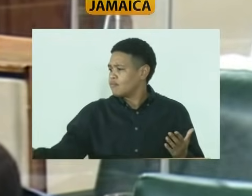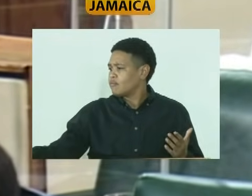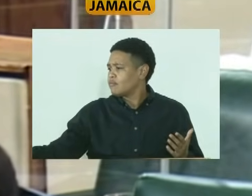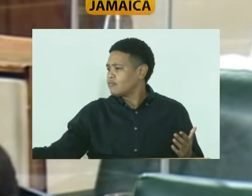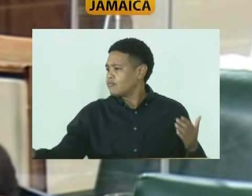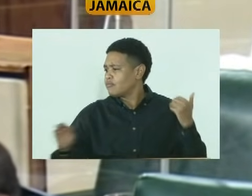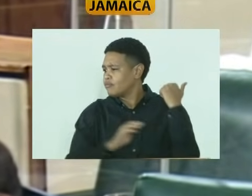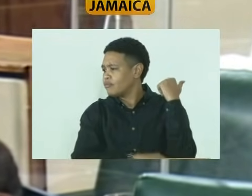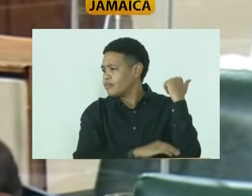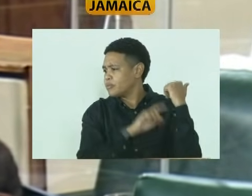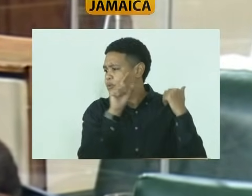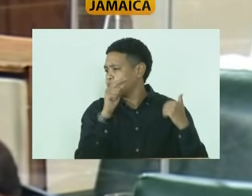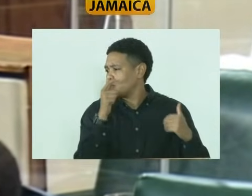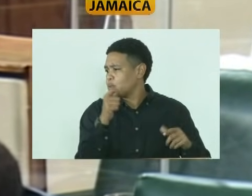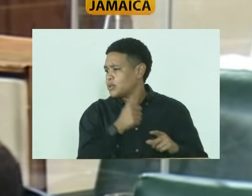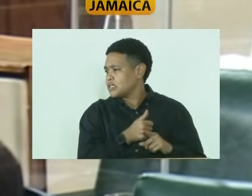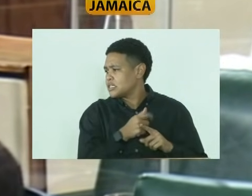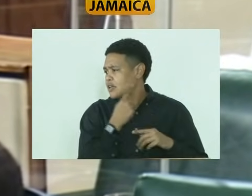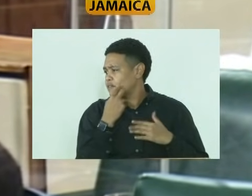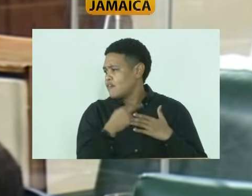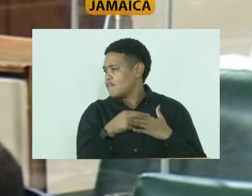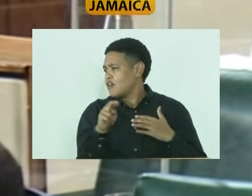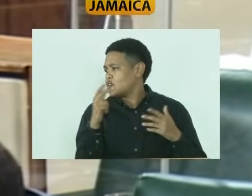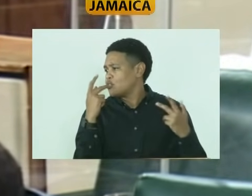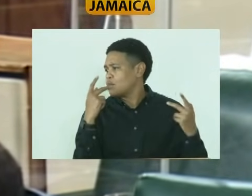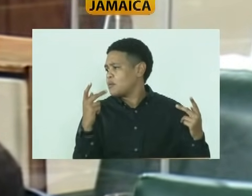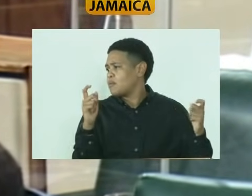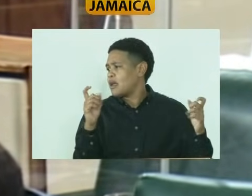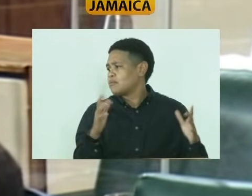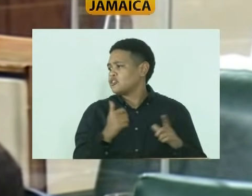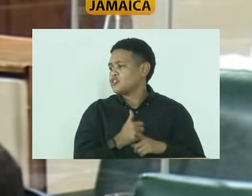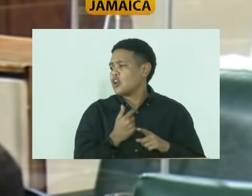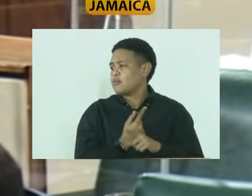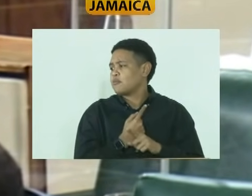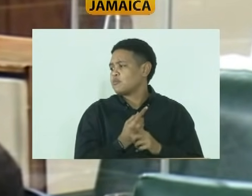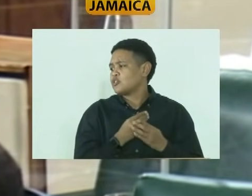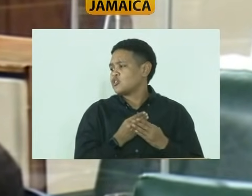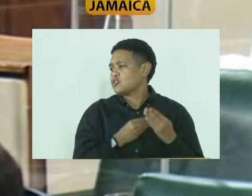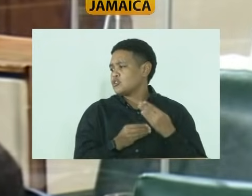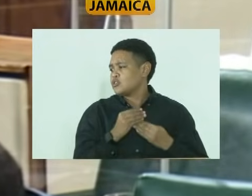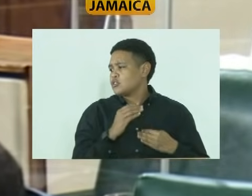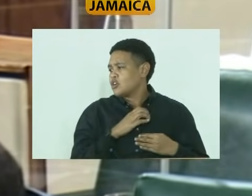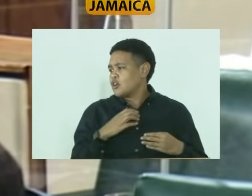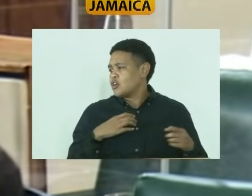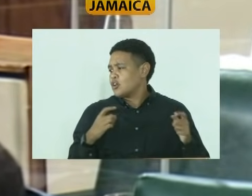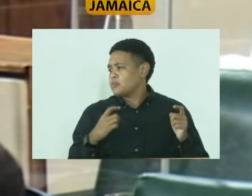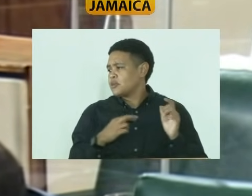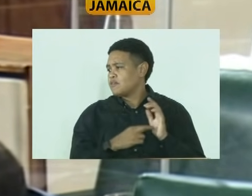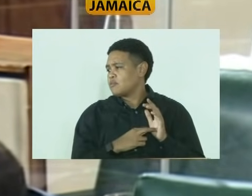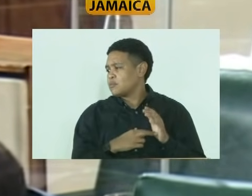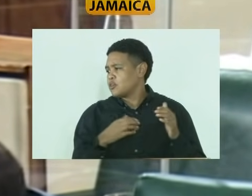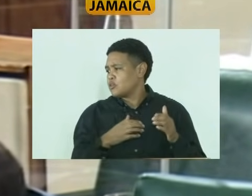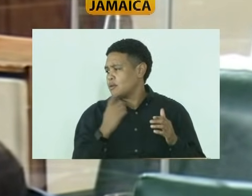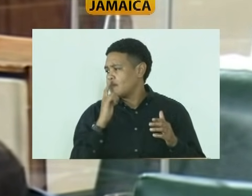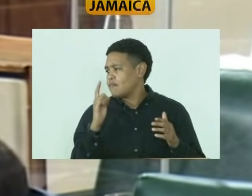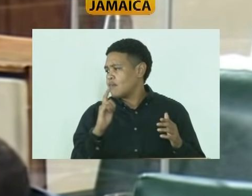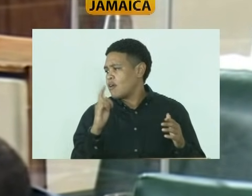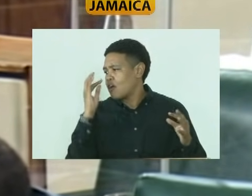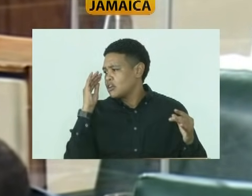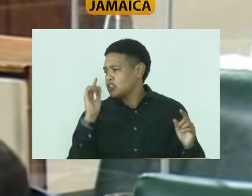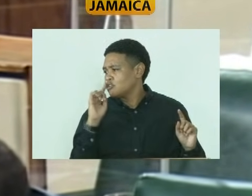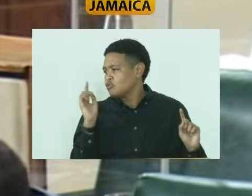2021, be referred to the Public Administration and Appropriations Committee of the House of Representatives for consideration and